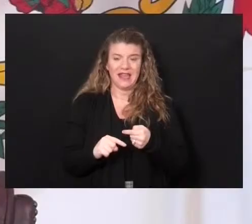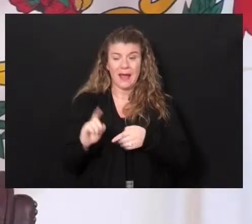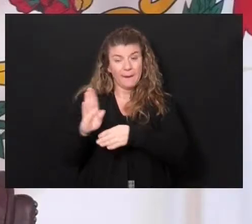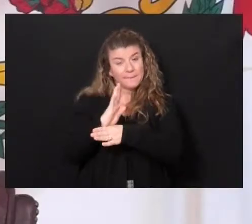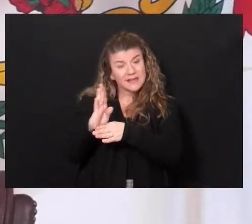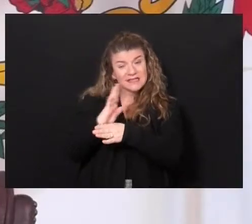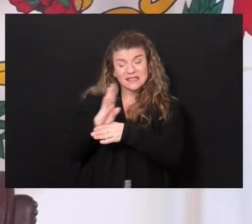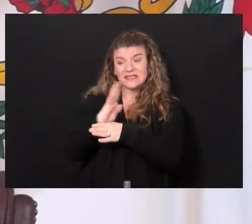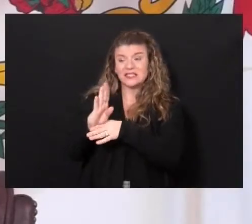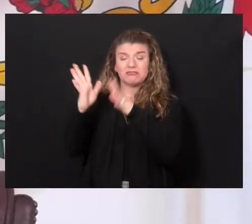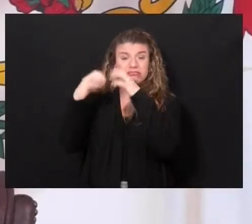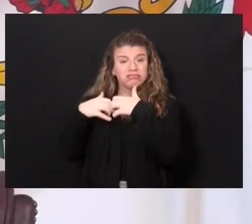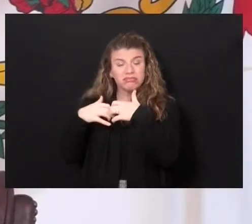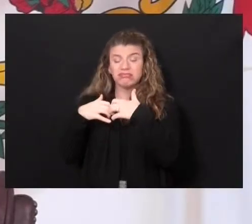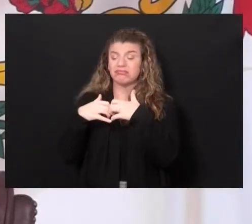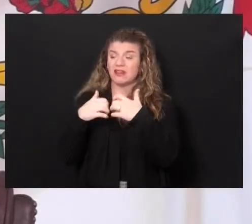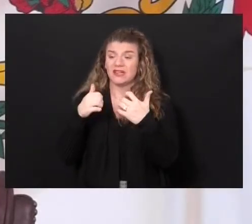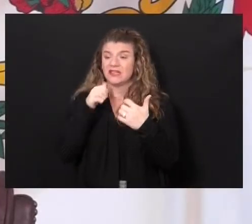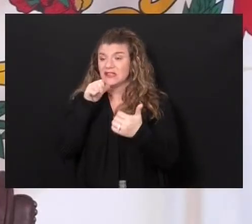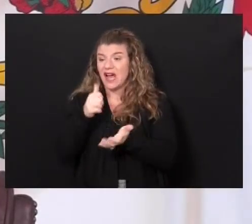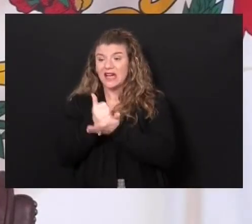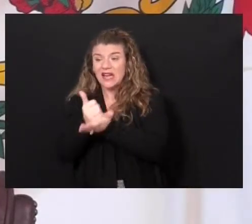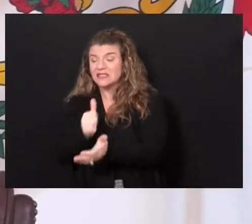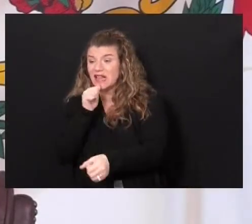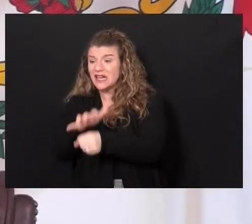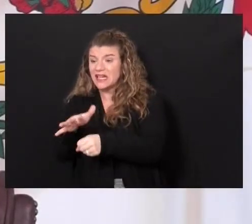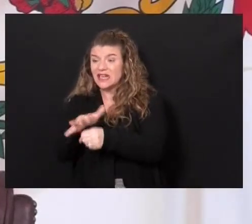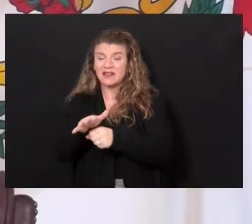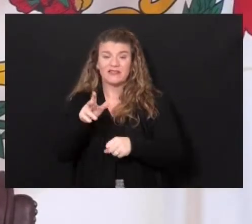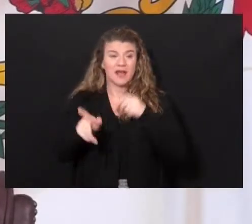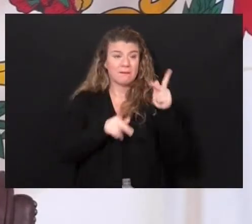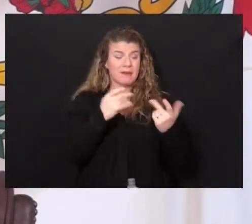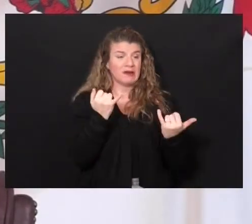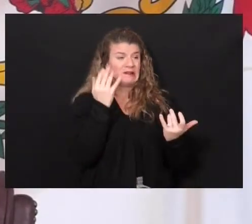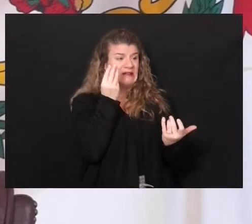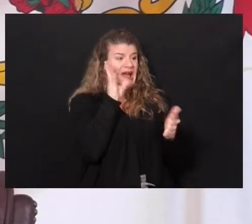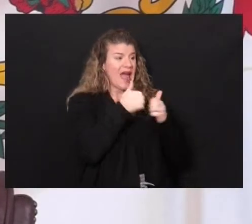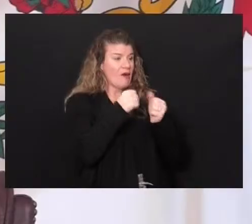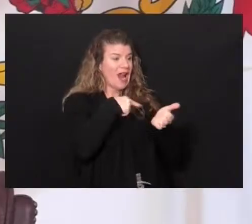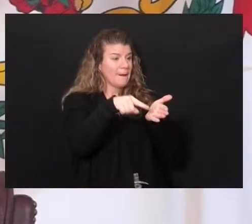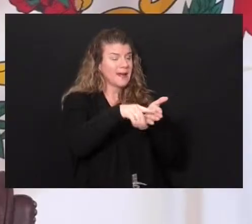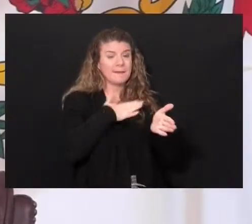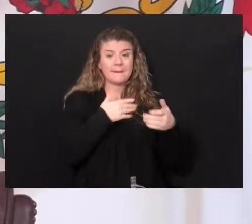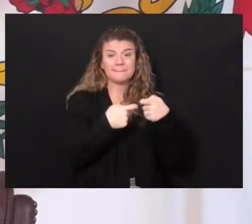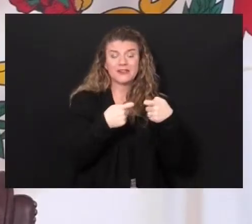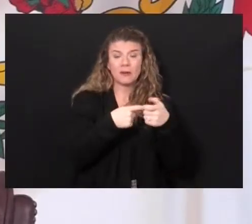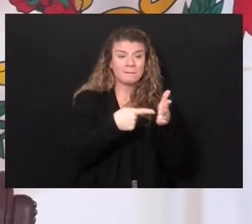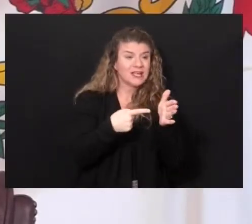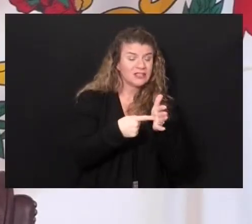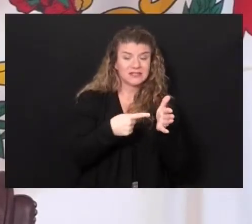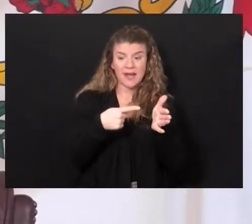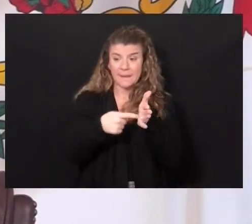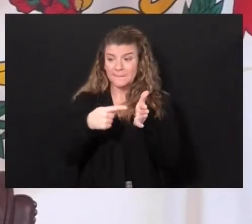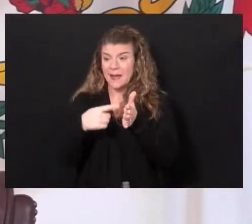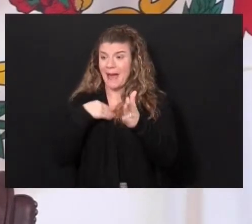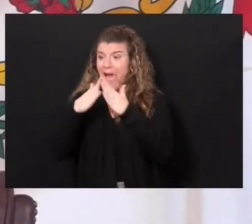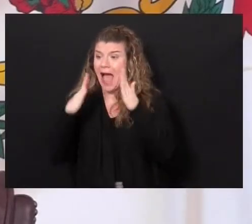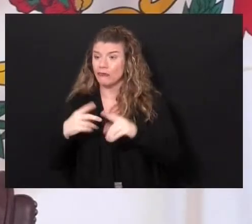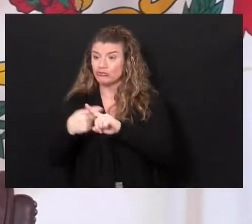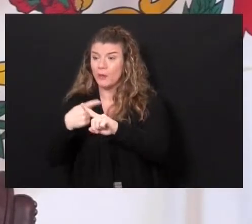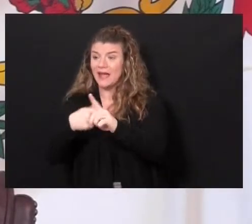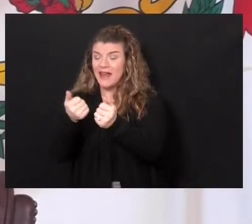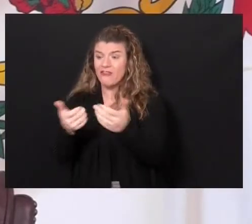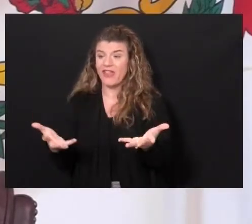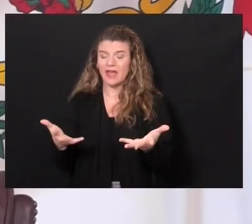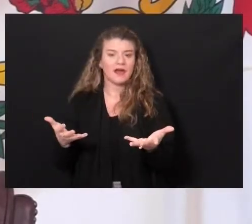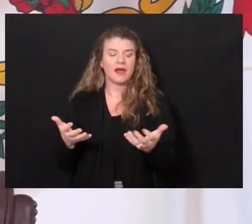were blowing up everywhere. People were sitting wondering how in the world they're going to pay their electric bill or pay their rent and